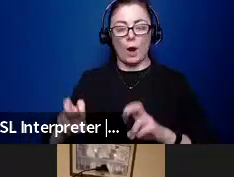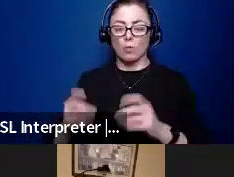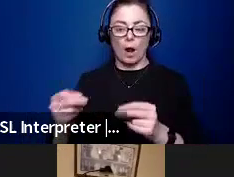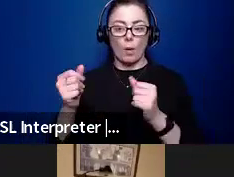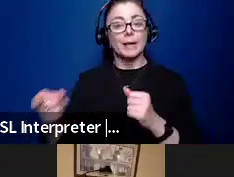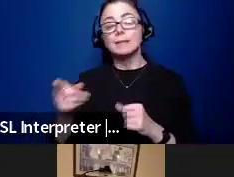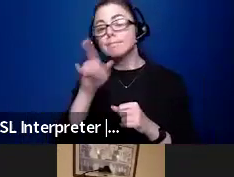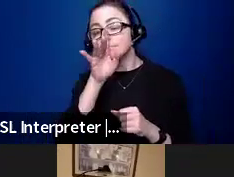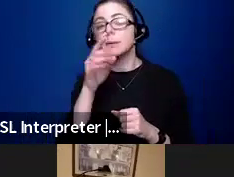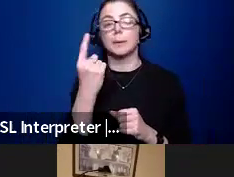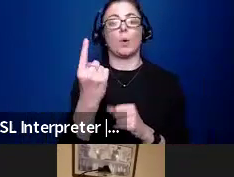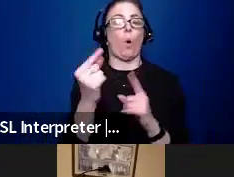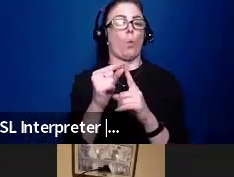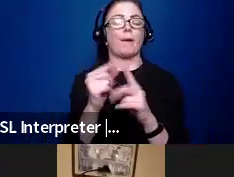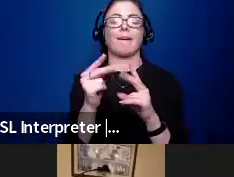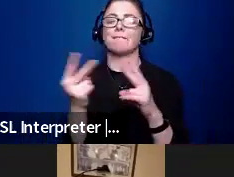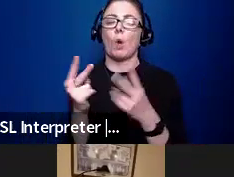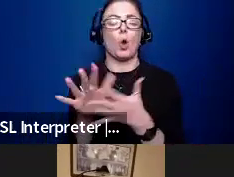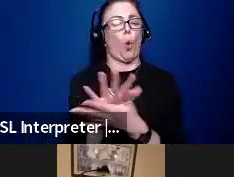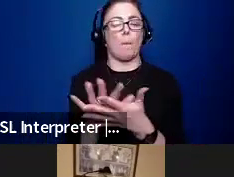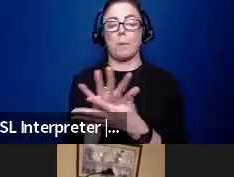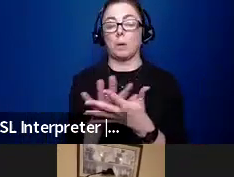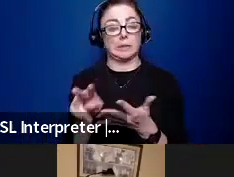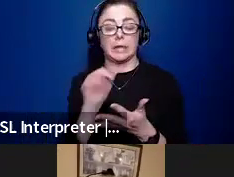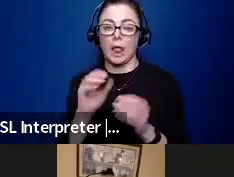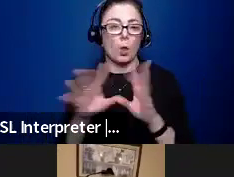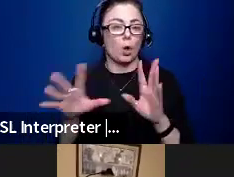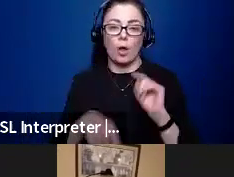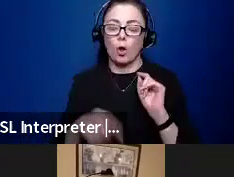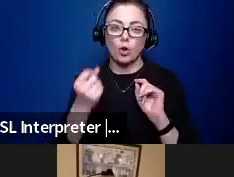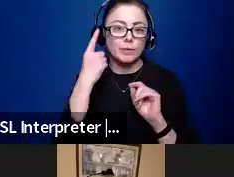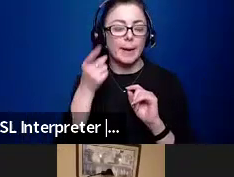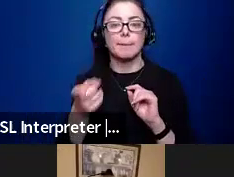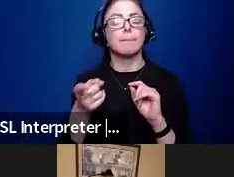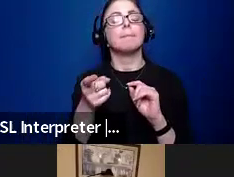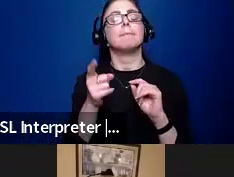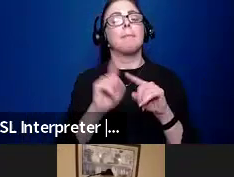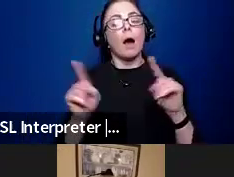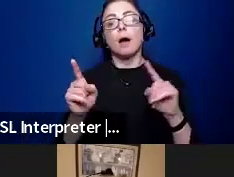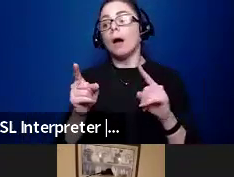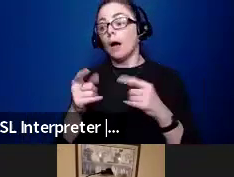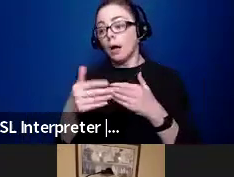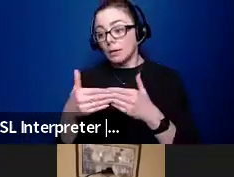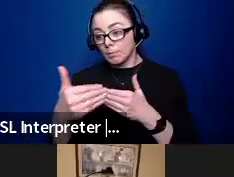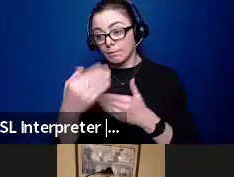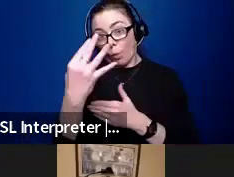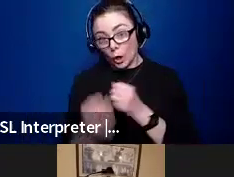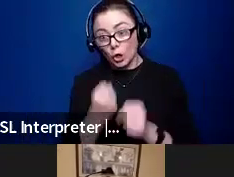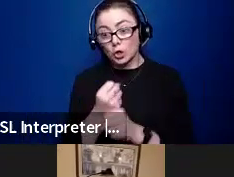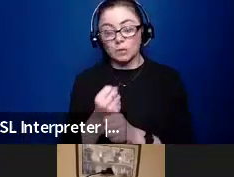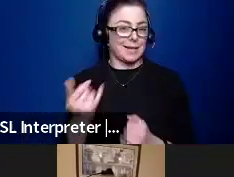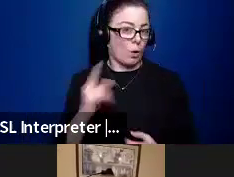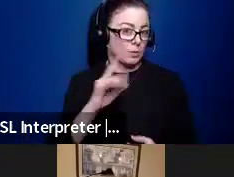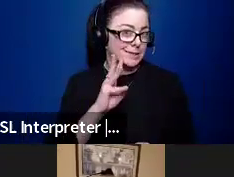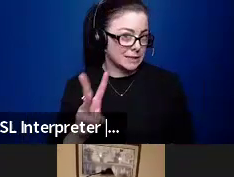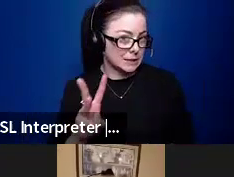only one word and very garbled, so you couldn't understand him at all. But within 4 years, he's now 6, and